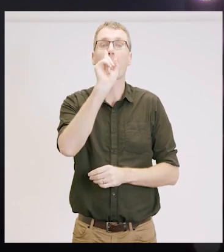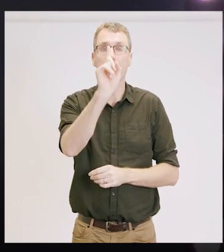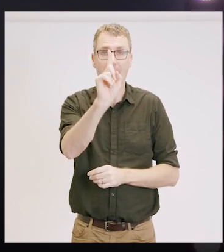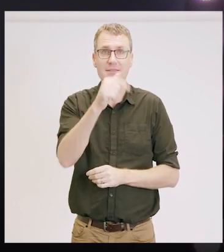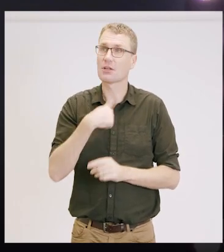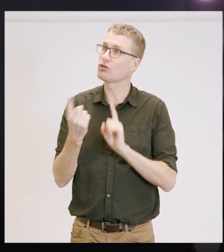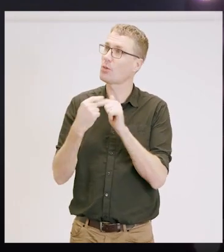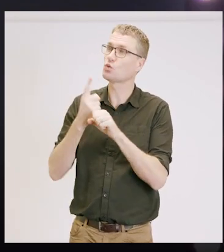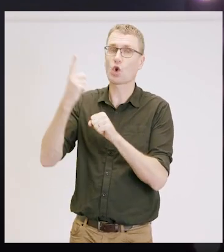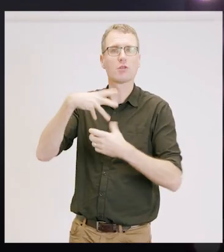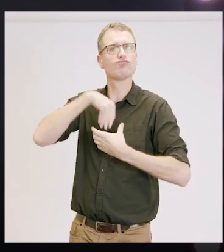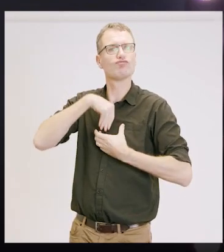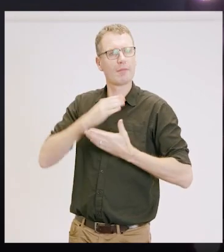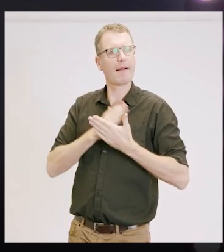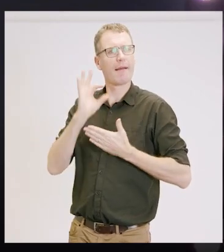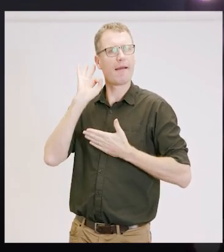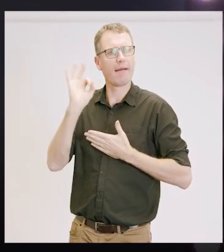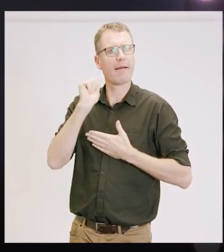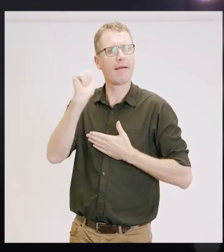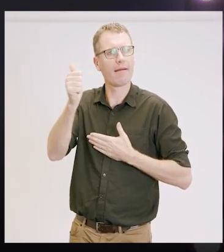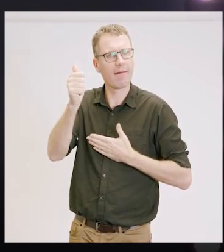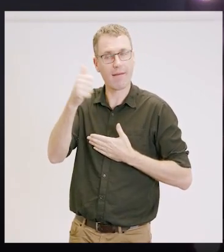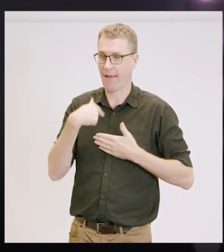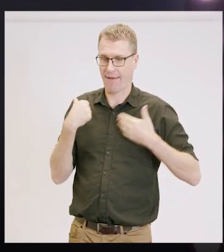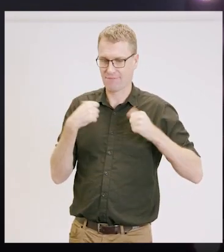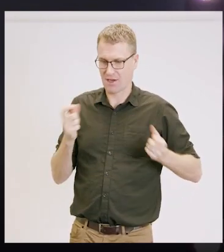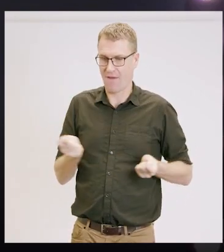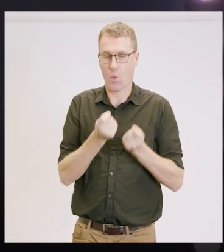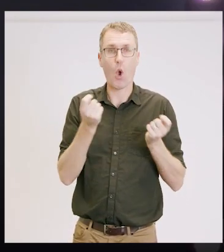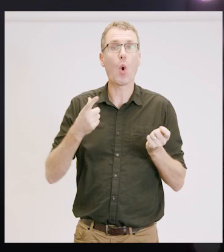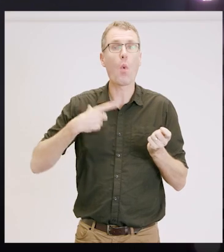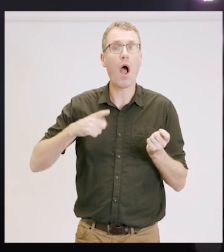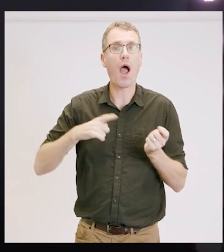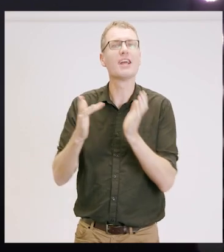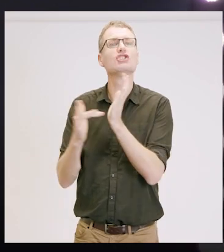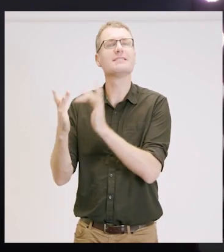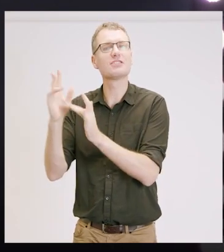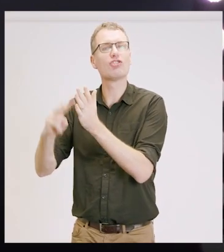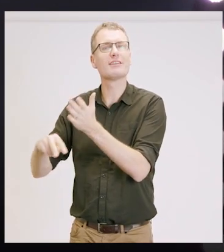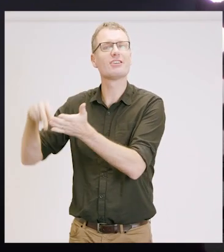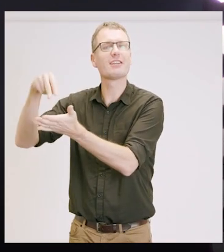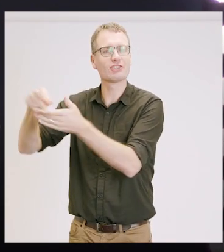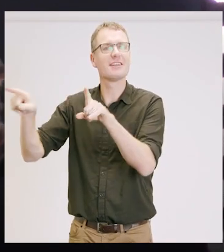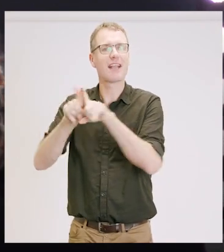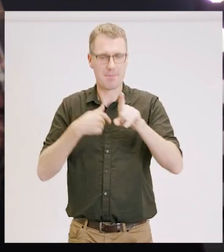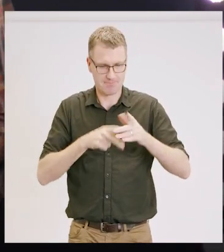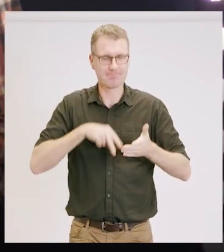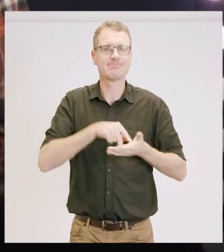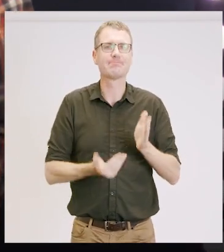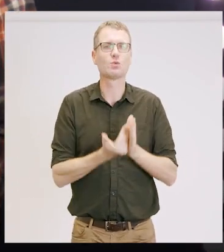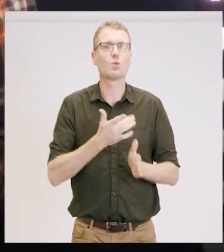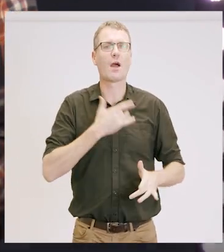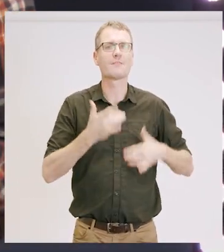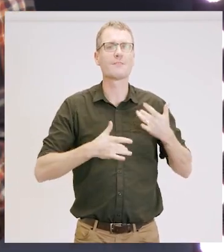your body, but as a response to God from a clean conscience. It is effective because of the resurrection of Jesus